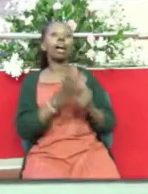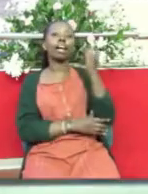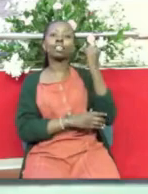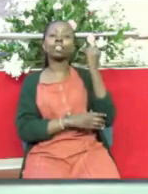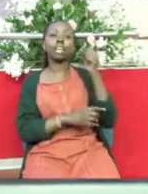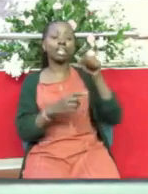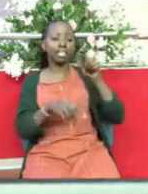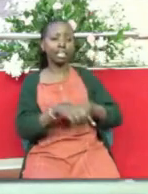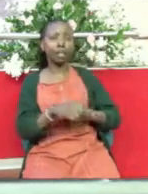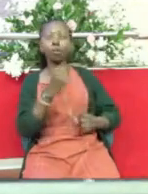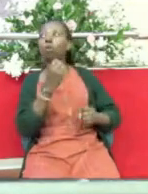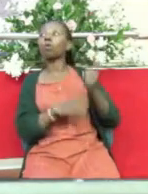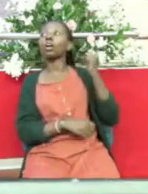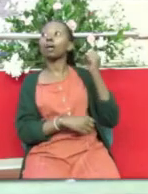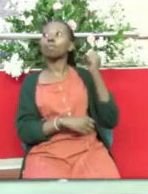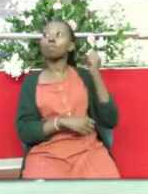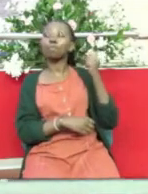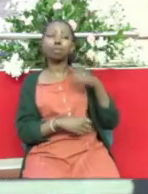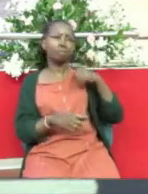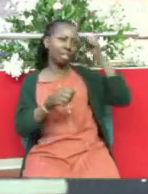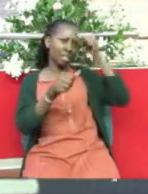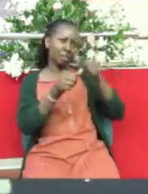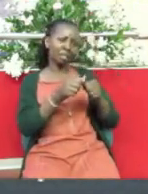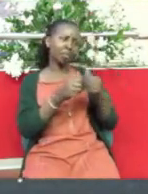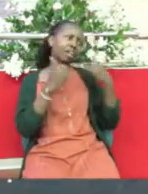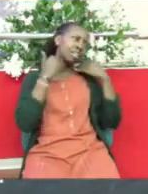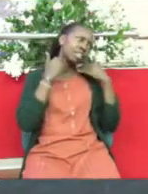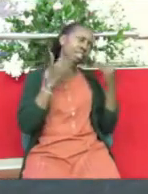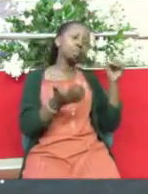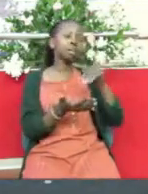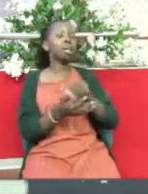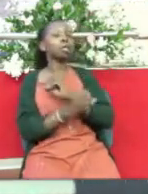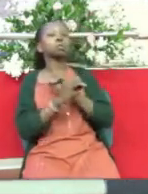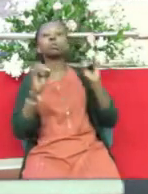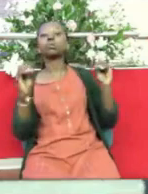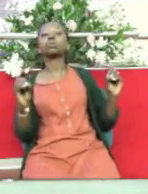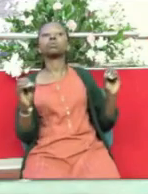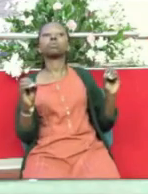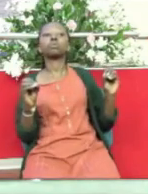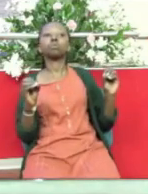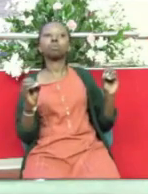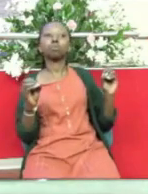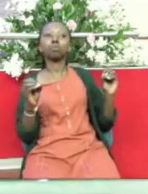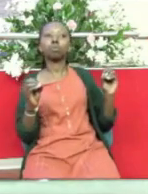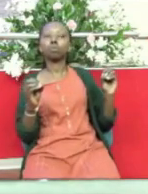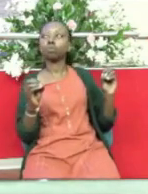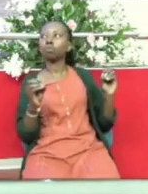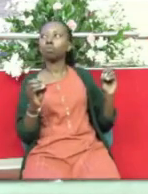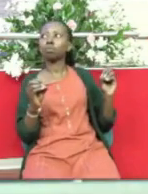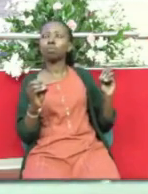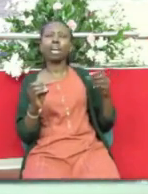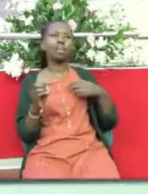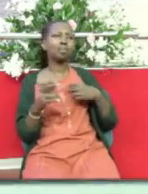I woke up. And I remember I didn't go back to sleep. It was at 4 a.m. And